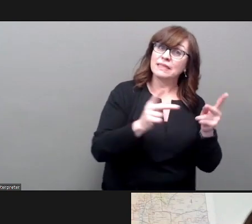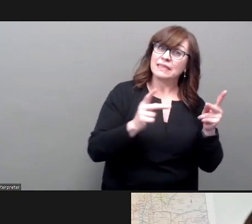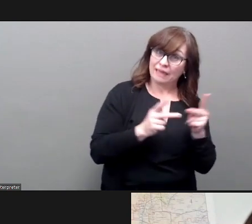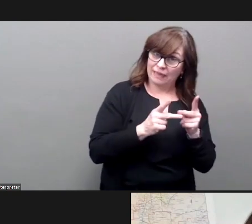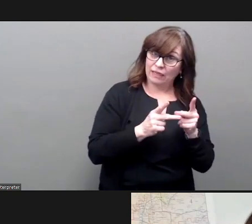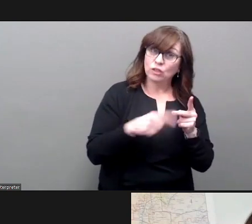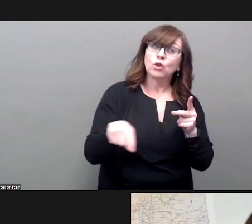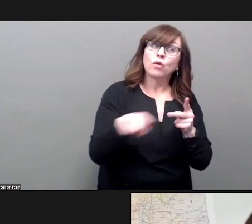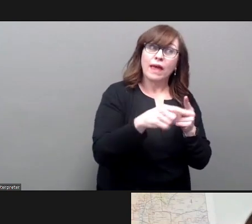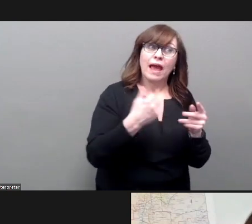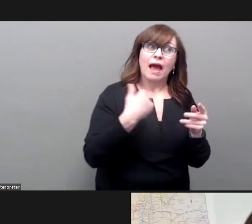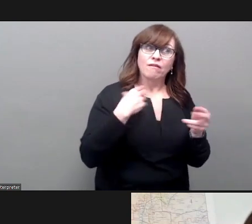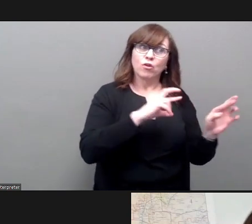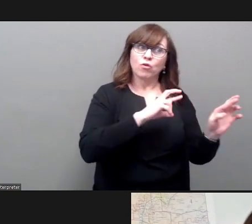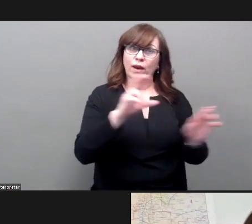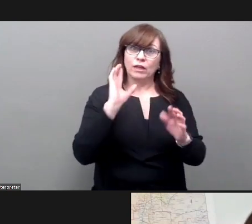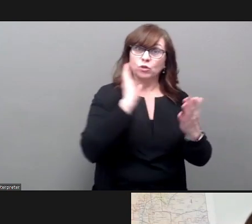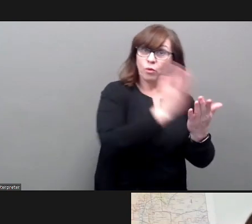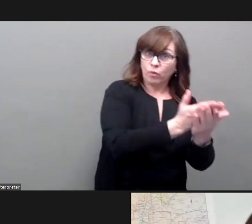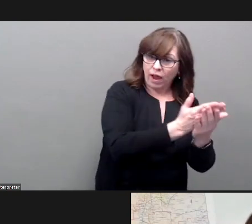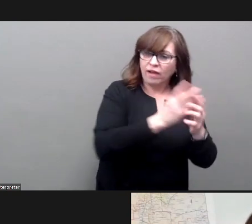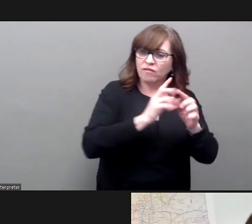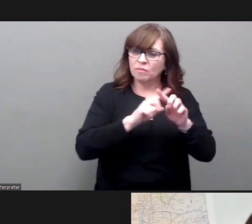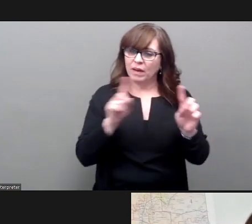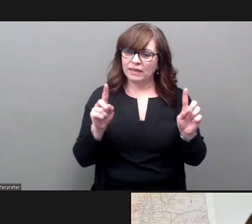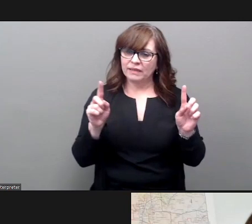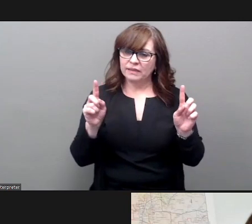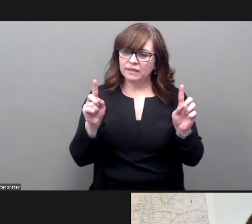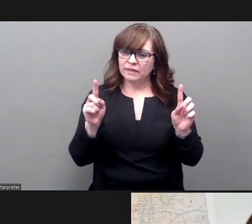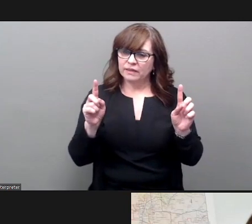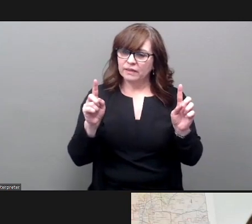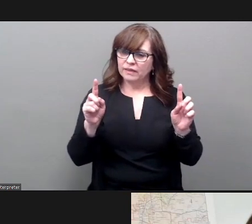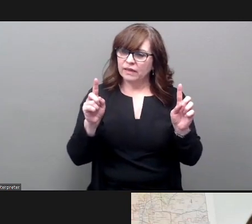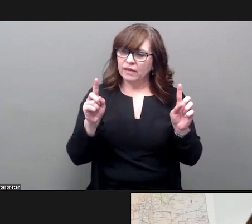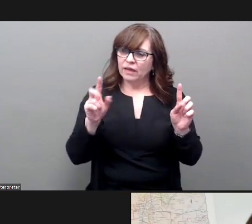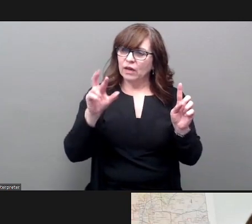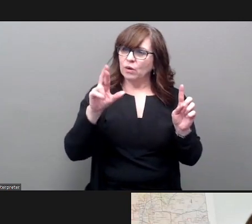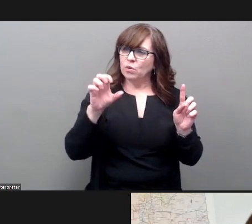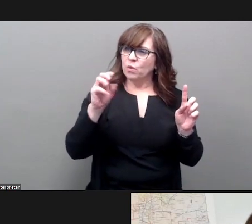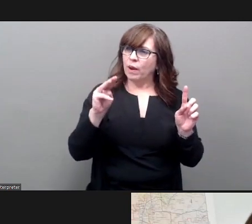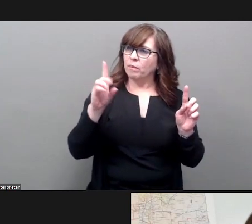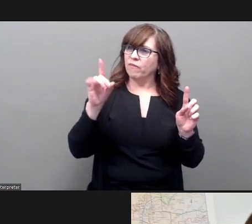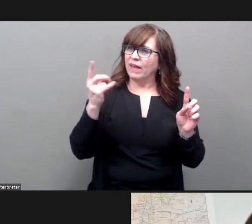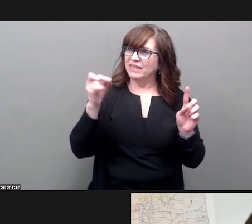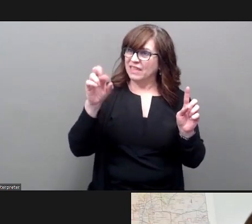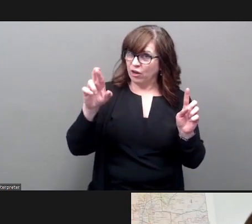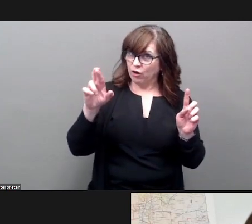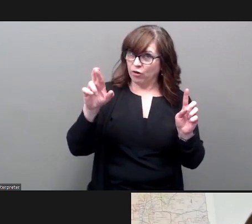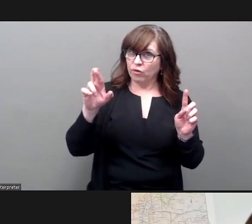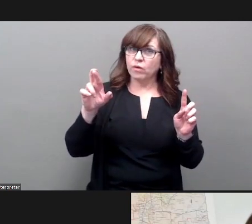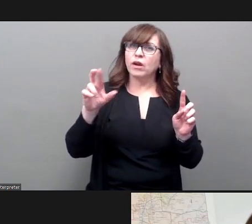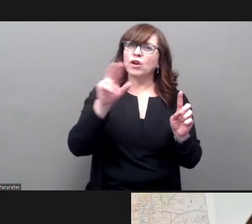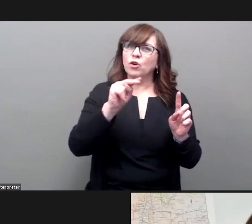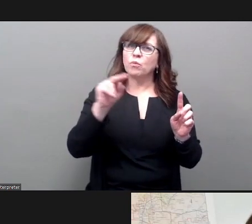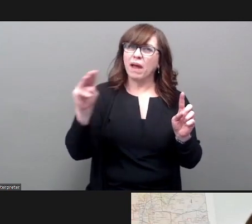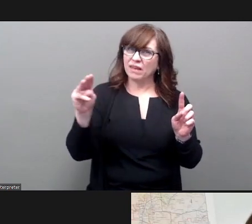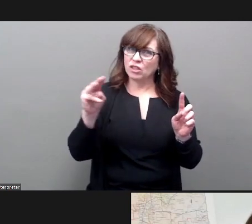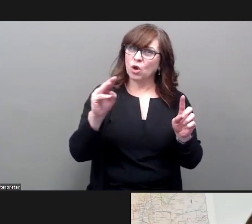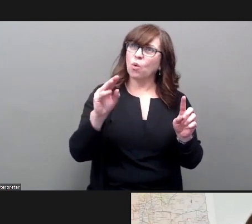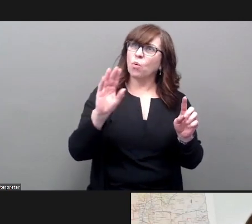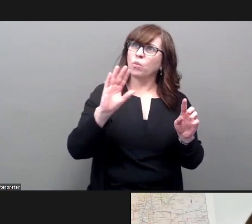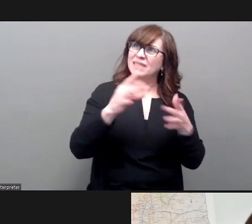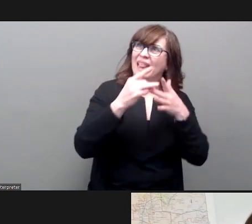to deliver it there. But remember, remdesivir is a treatment that New Mexico sort of been a leader very early on, like